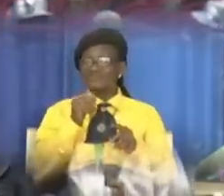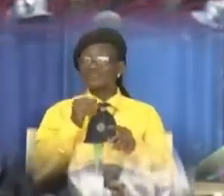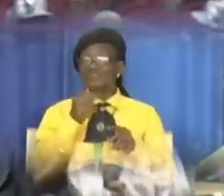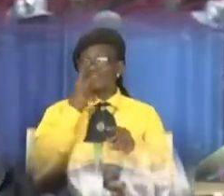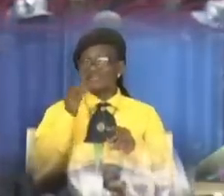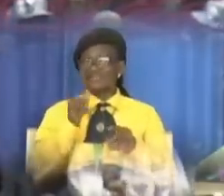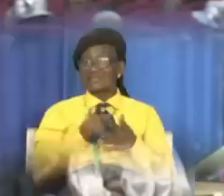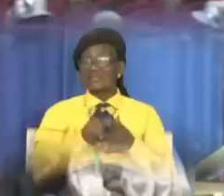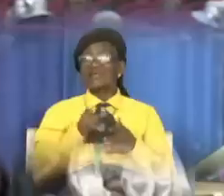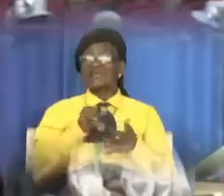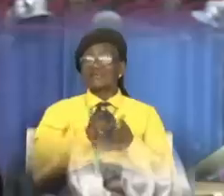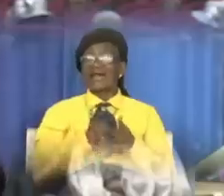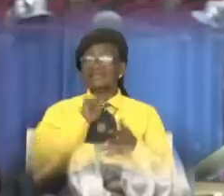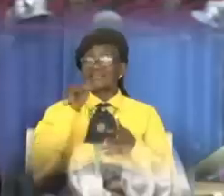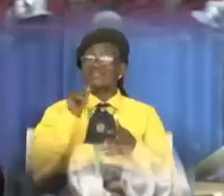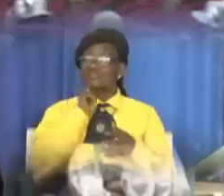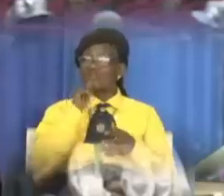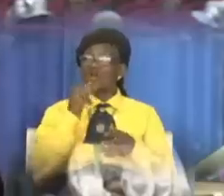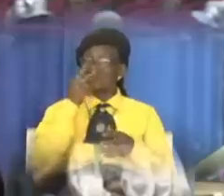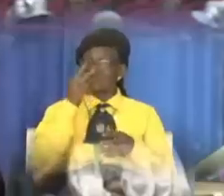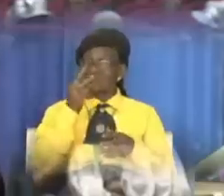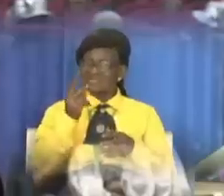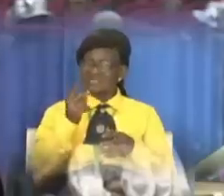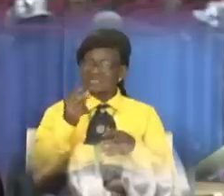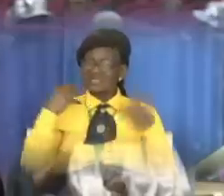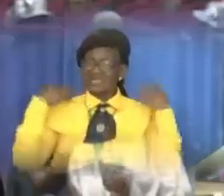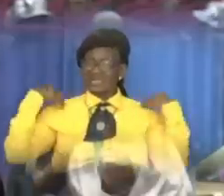I'm sure you know something called vision.